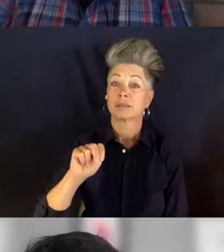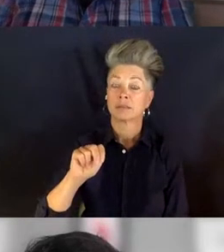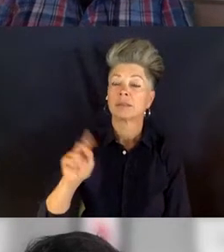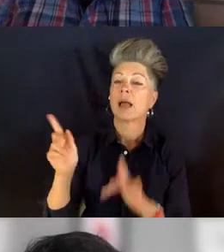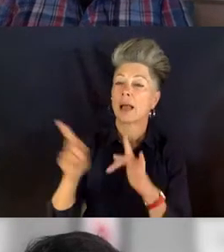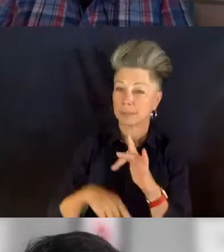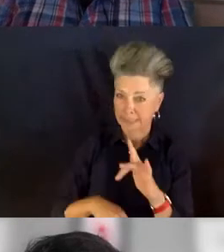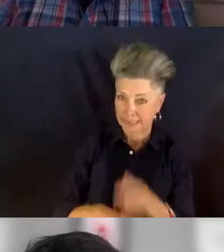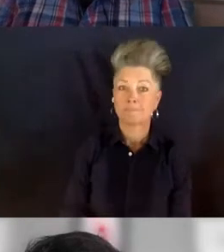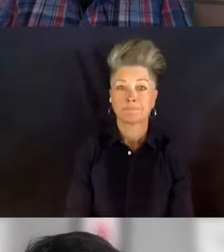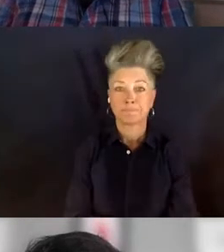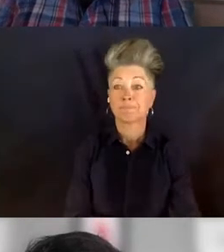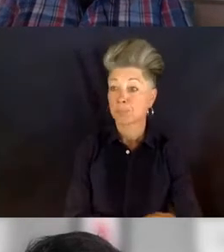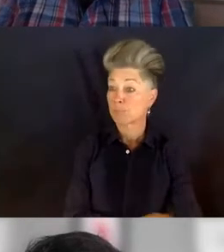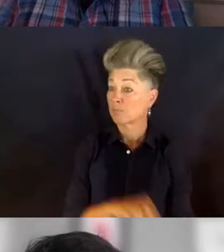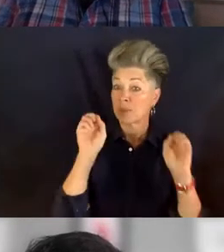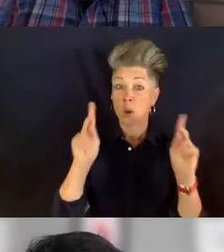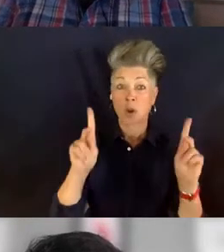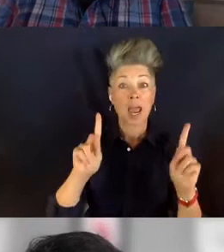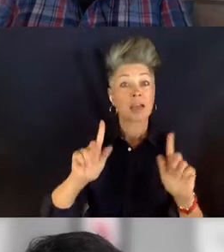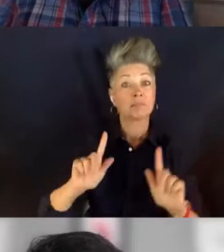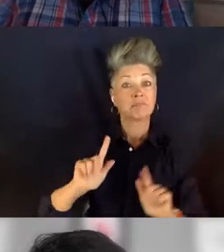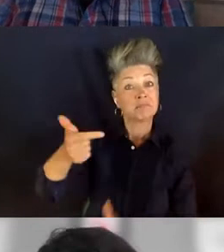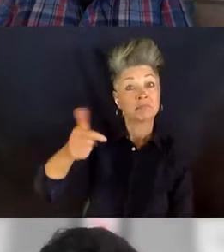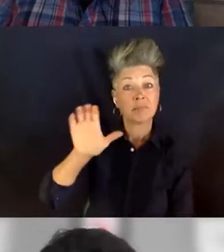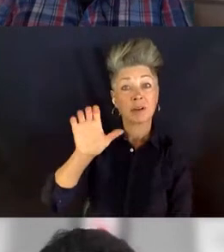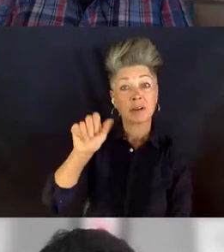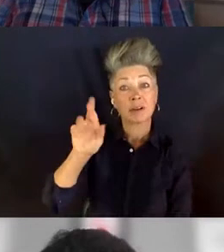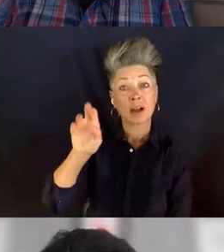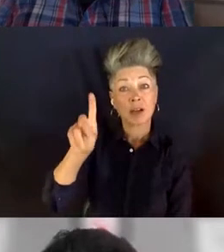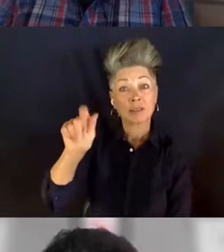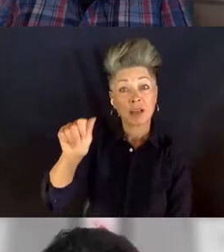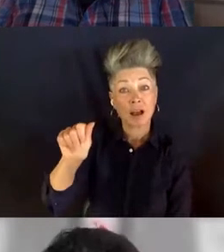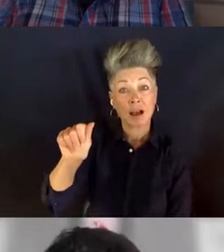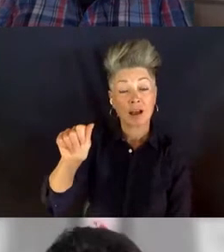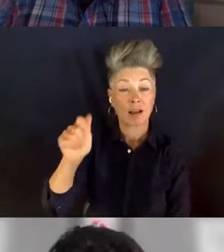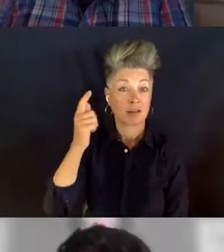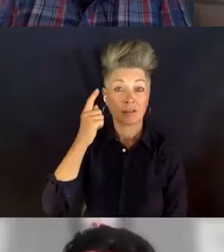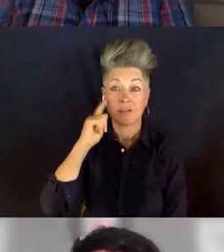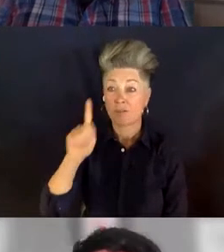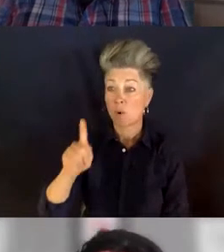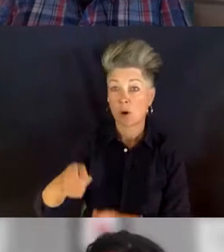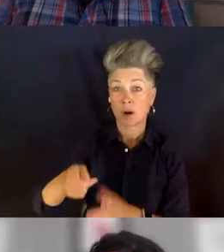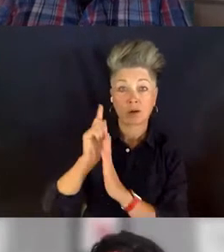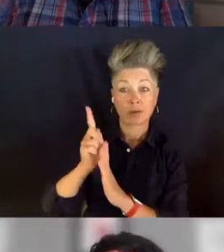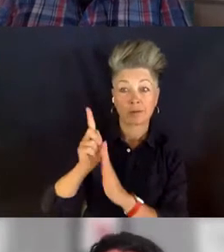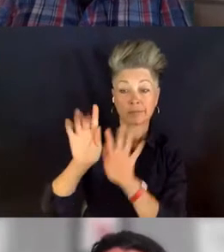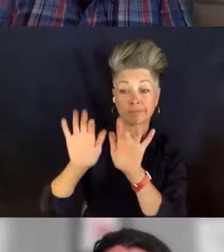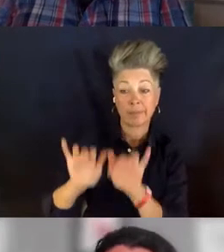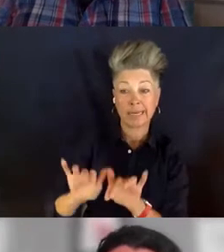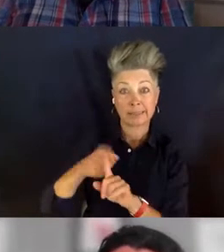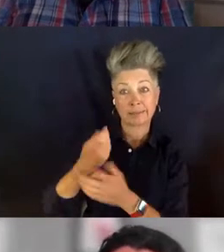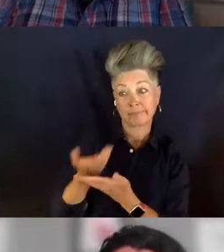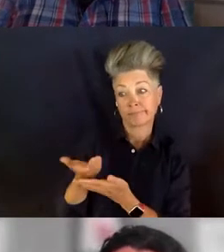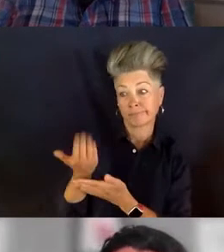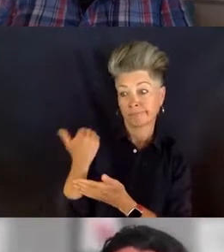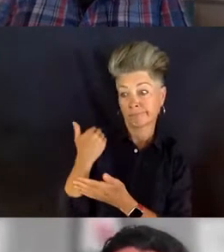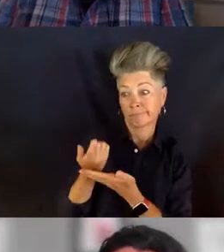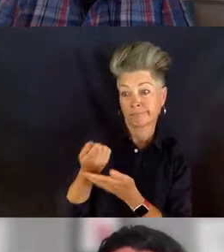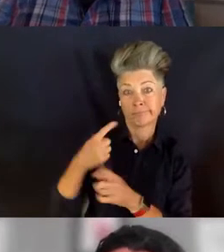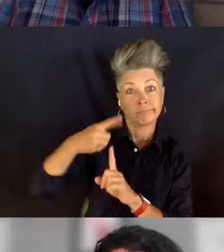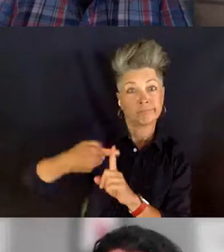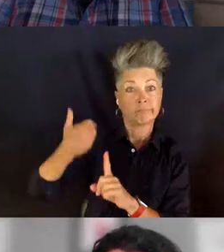Absent. All right, with that, I'll hand it over to Caressa for minutes. All right, we're just